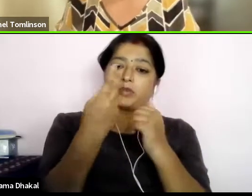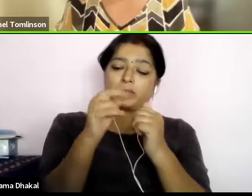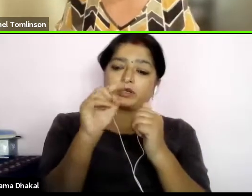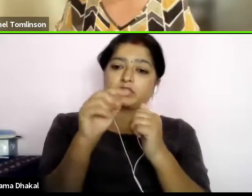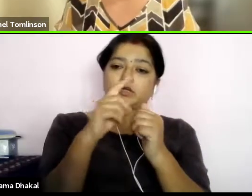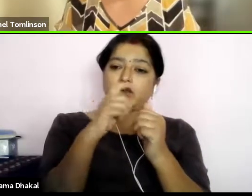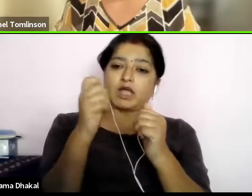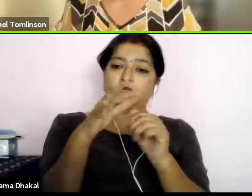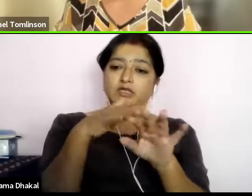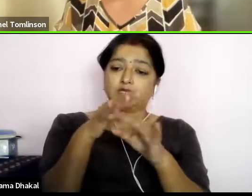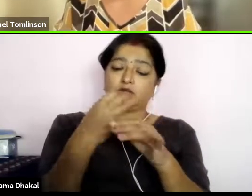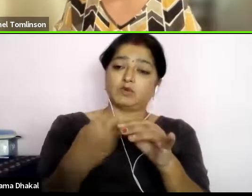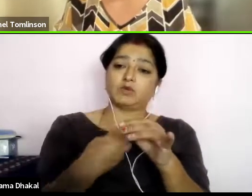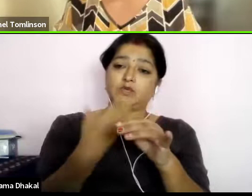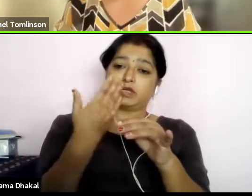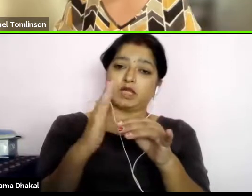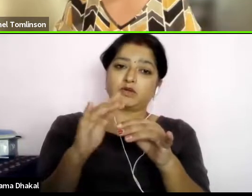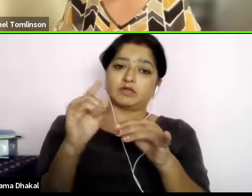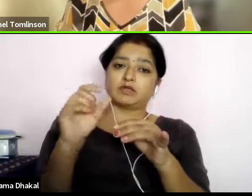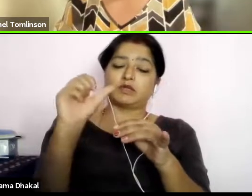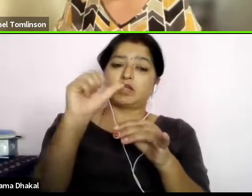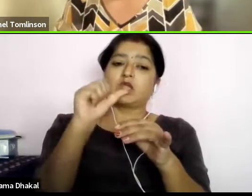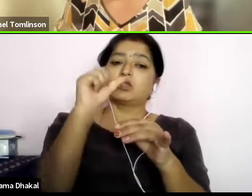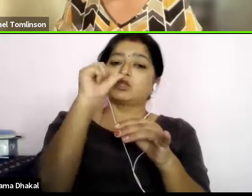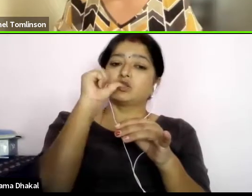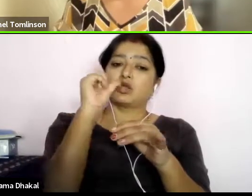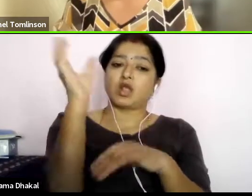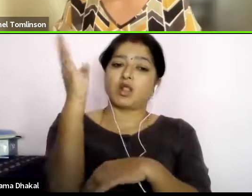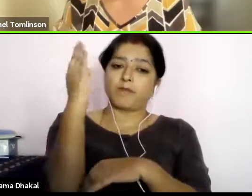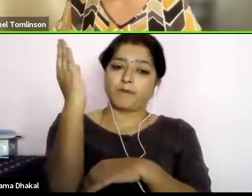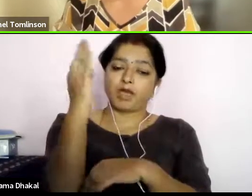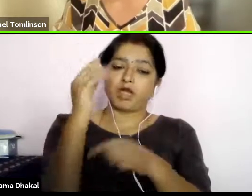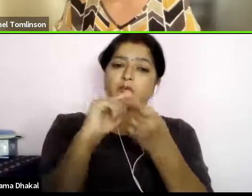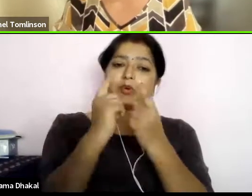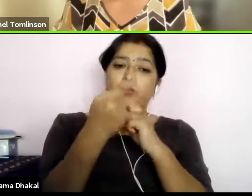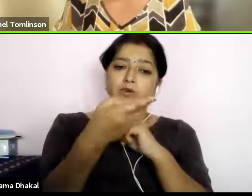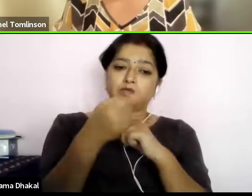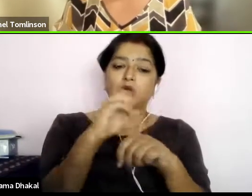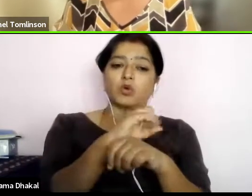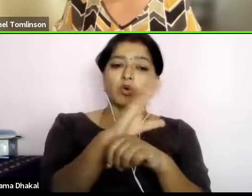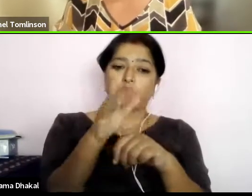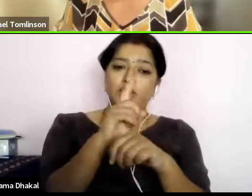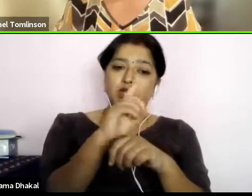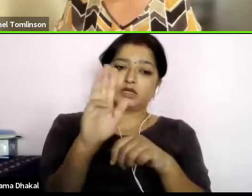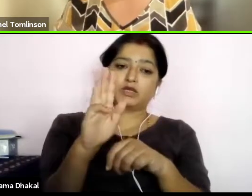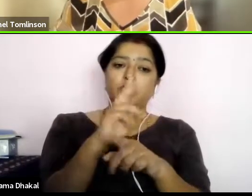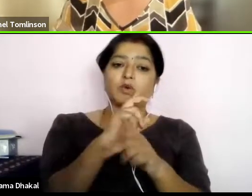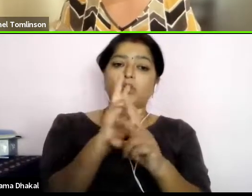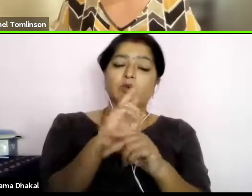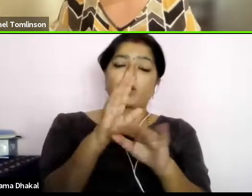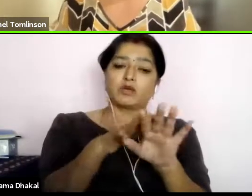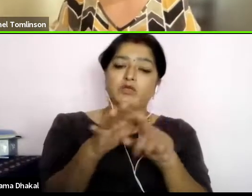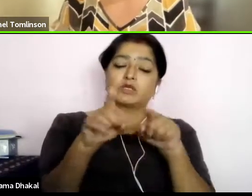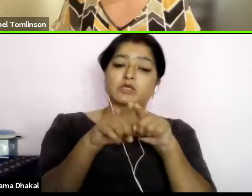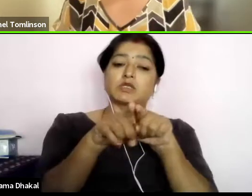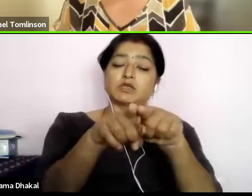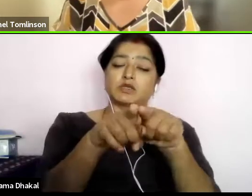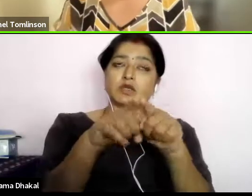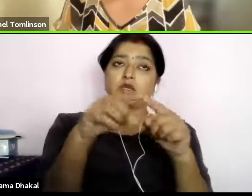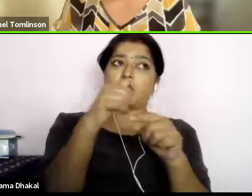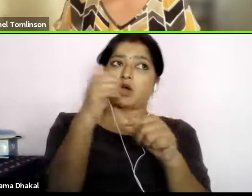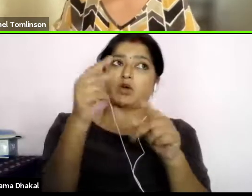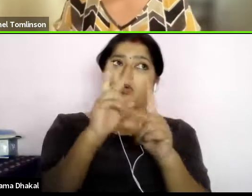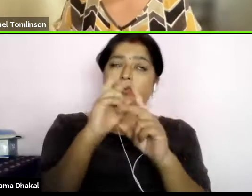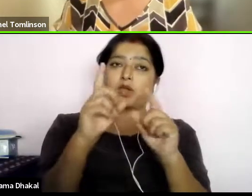and yes, there's COVID, but then there are also these other extensive exposure that persons oftentimes have to contend with. So thank you so